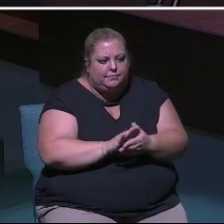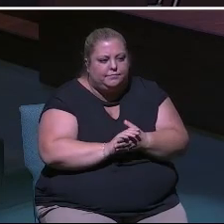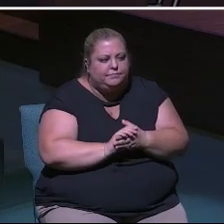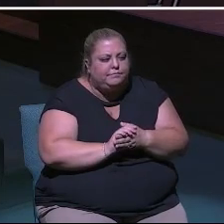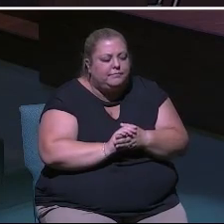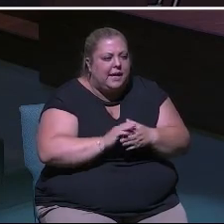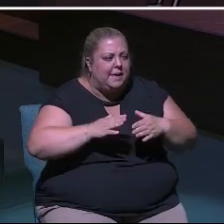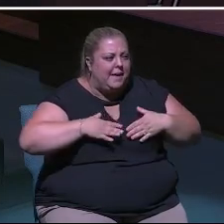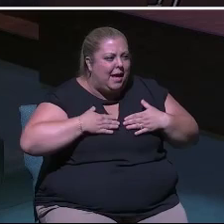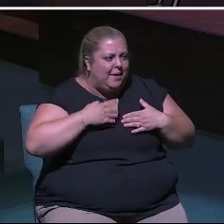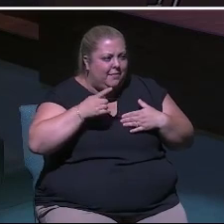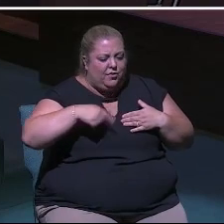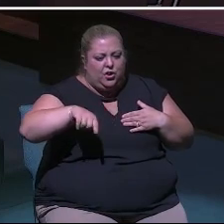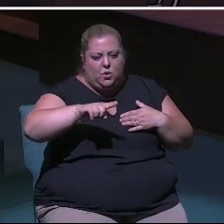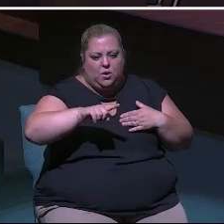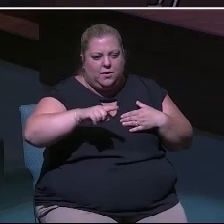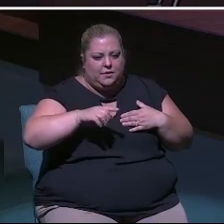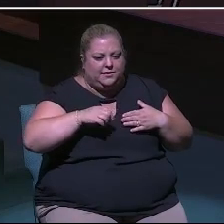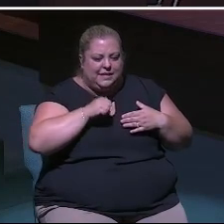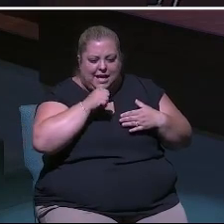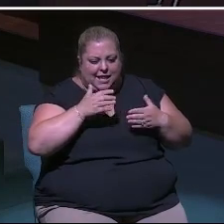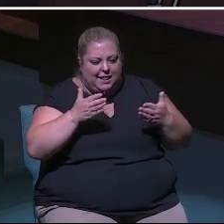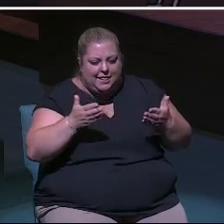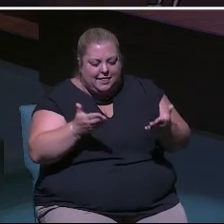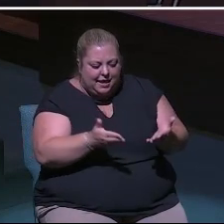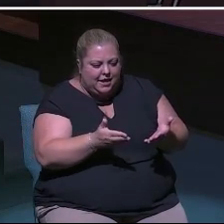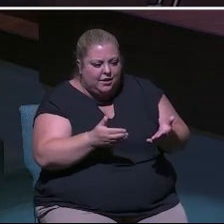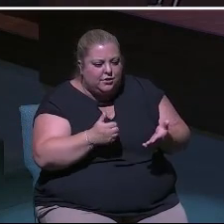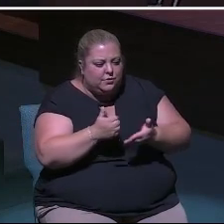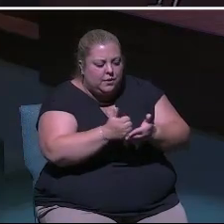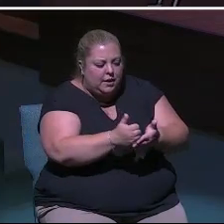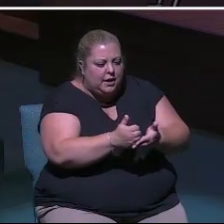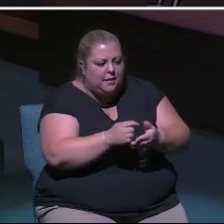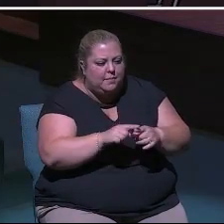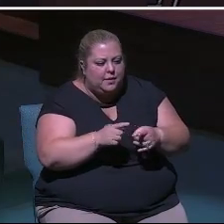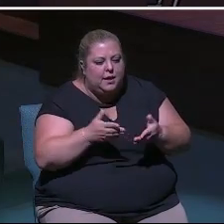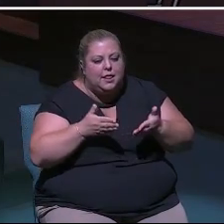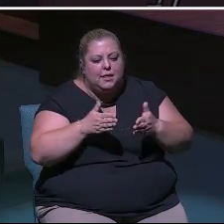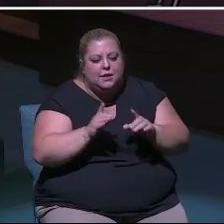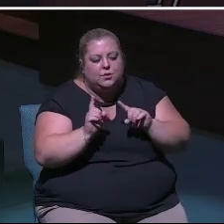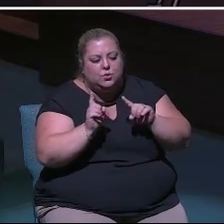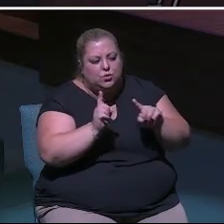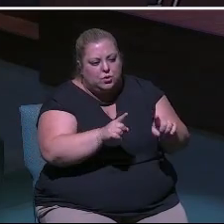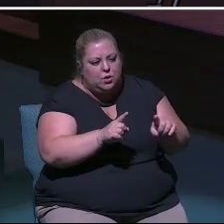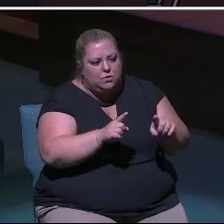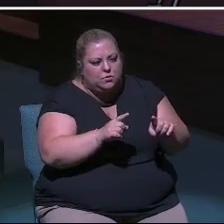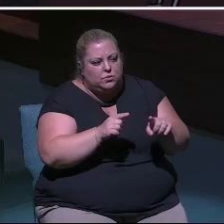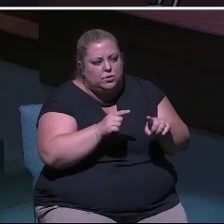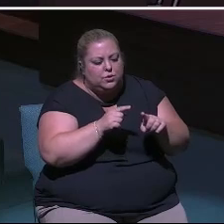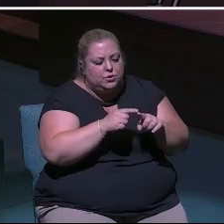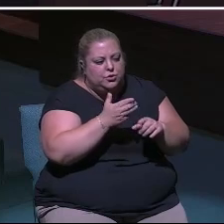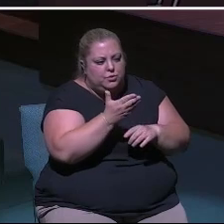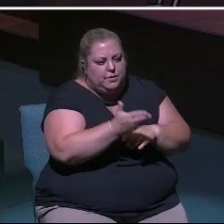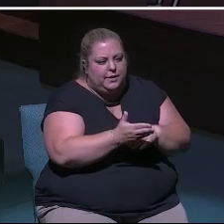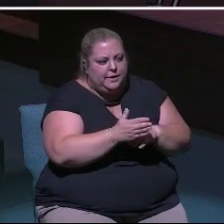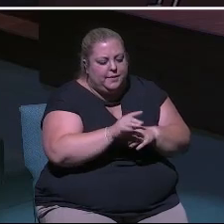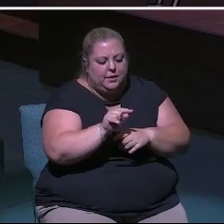glad for your sakes I was not there, to the intent you may believe. Nevertheless, let us go unto him. And Thomas, which is called Didymus,